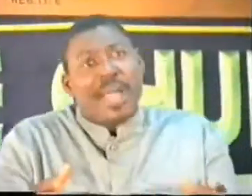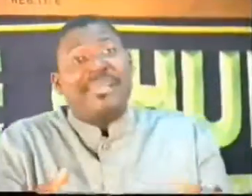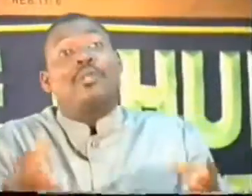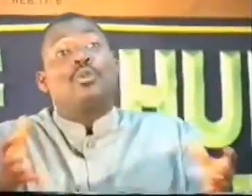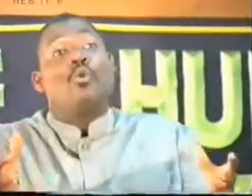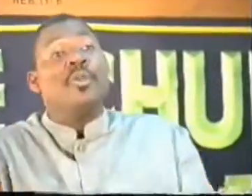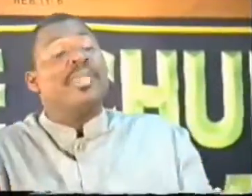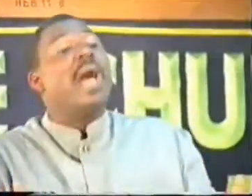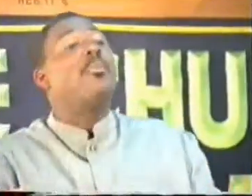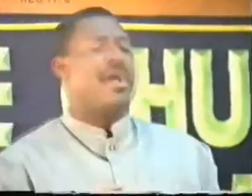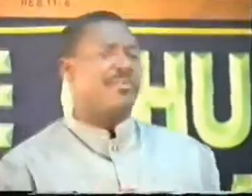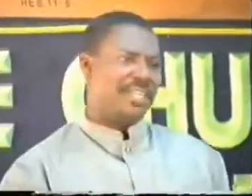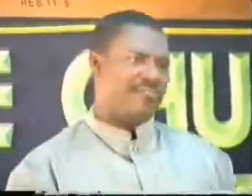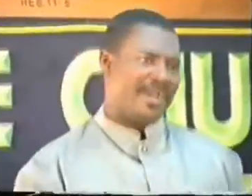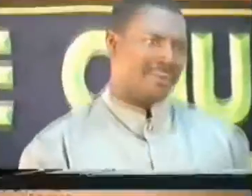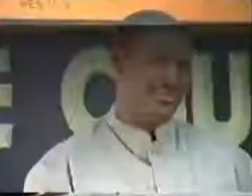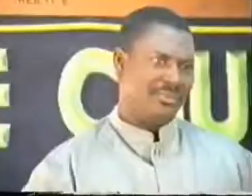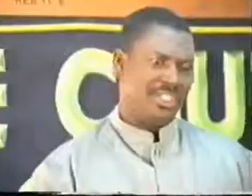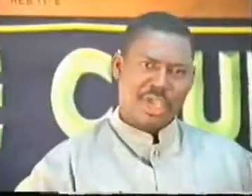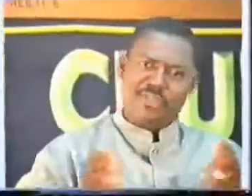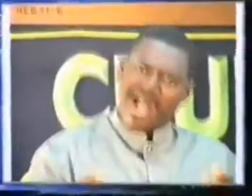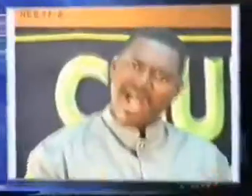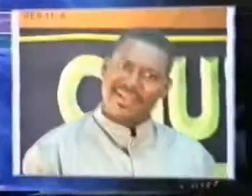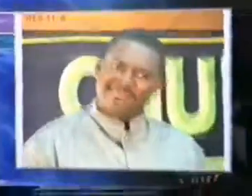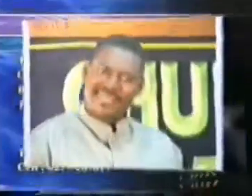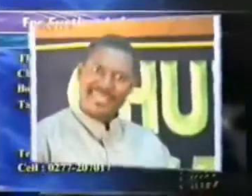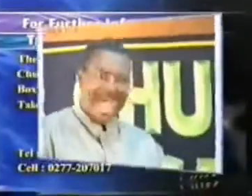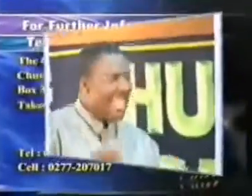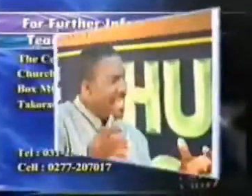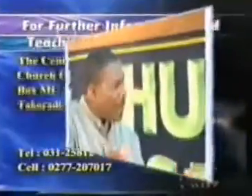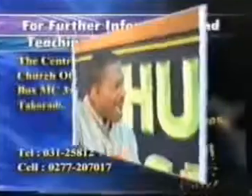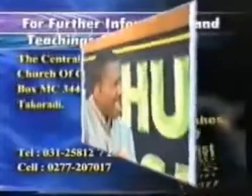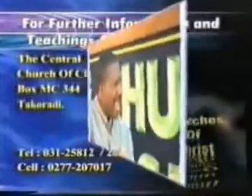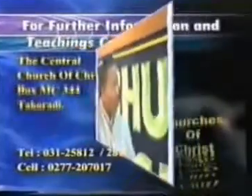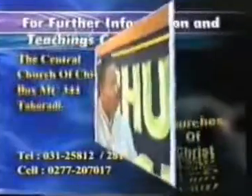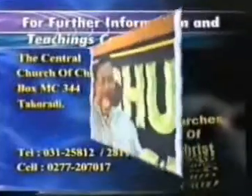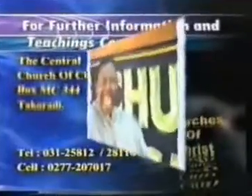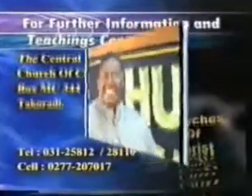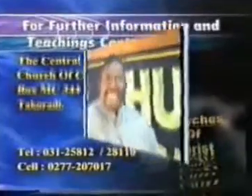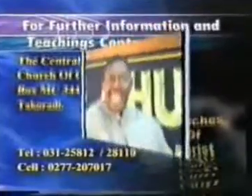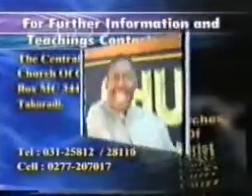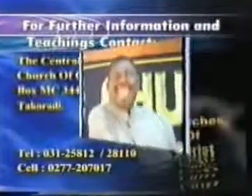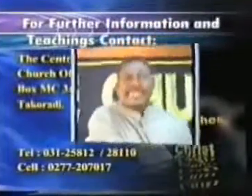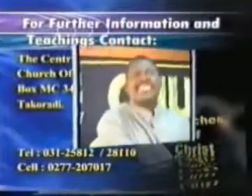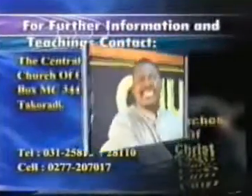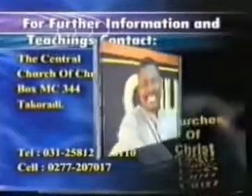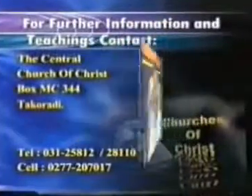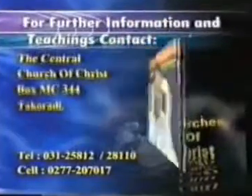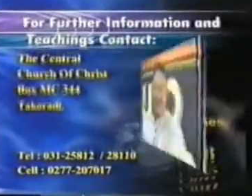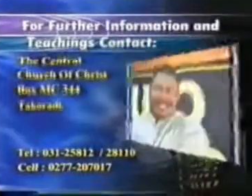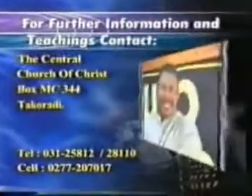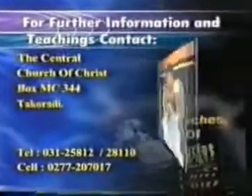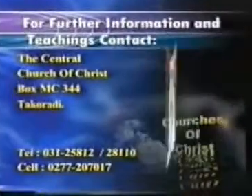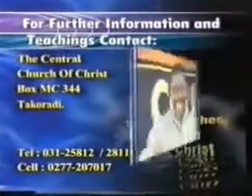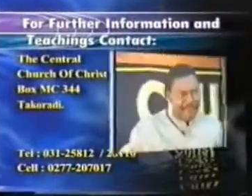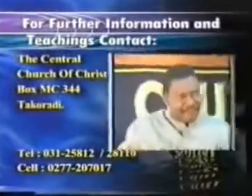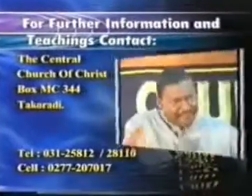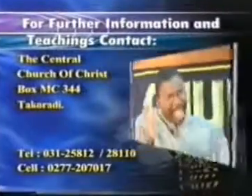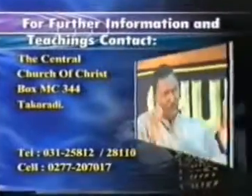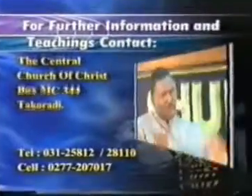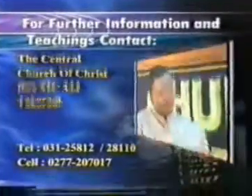a onyamede adum wo no bi eboa awurade adwuma ye wi a na enipa ekuta ade a ade bagi sesika no ne